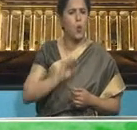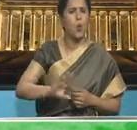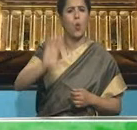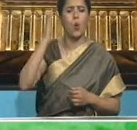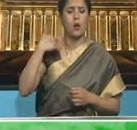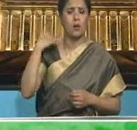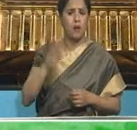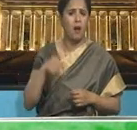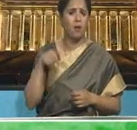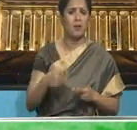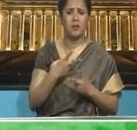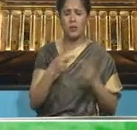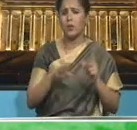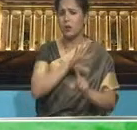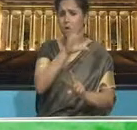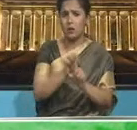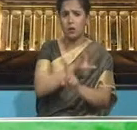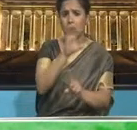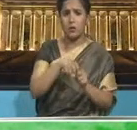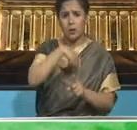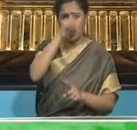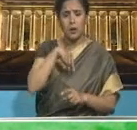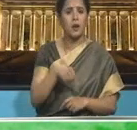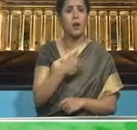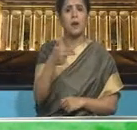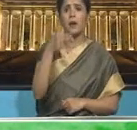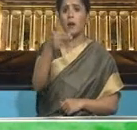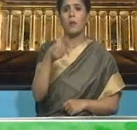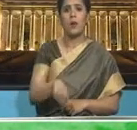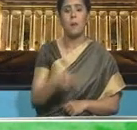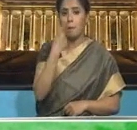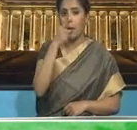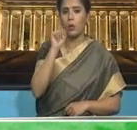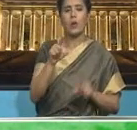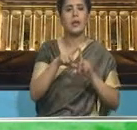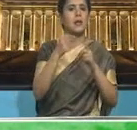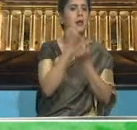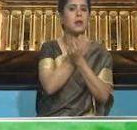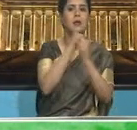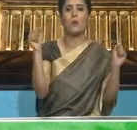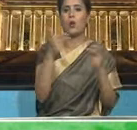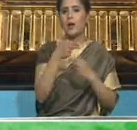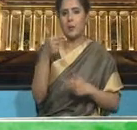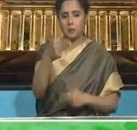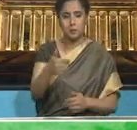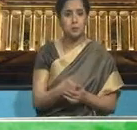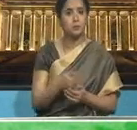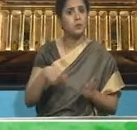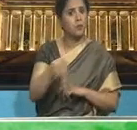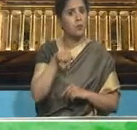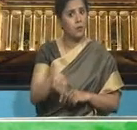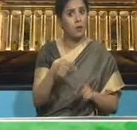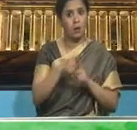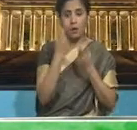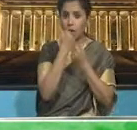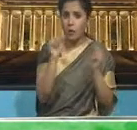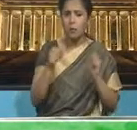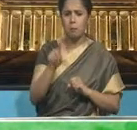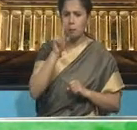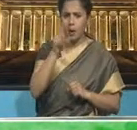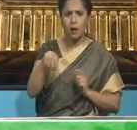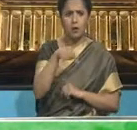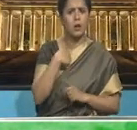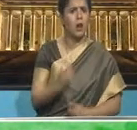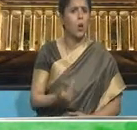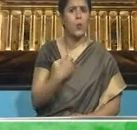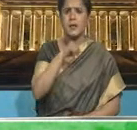living civilizations. India is called the mother of democracy. As a modern republic, however, we are